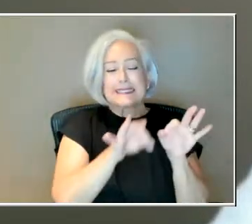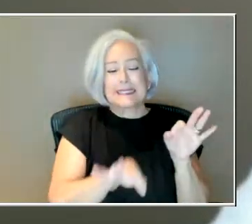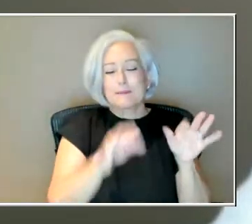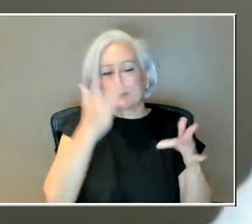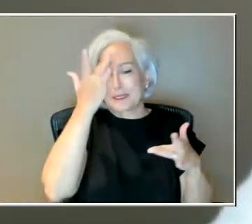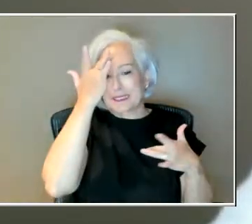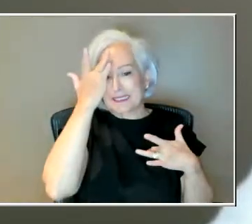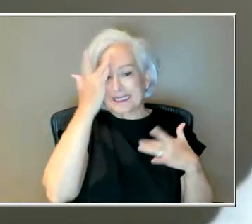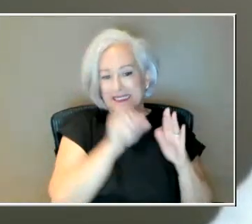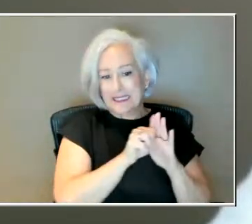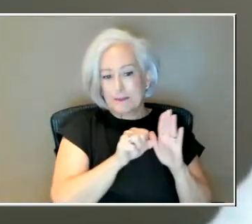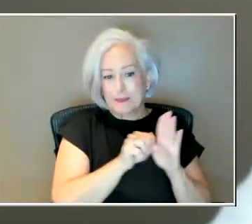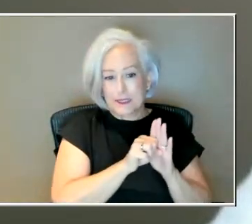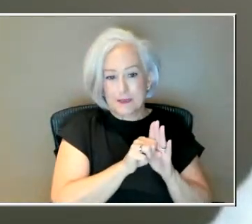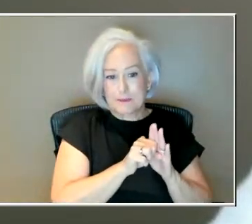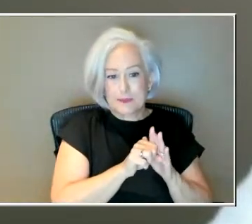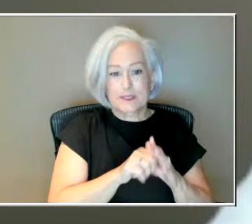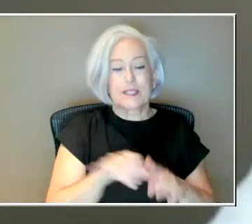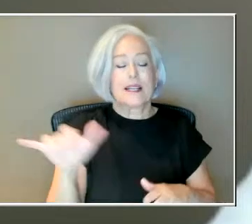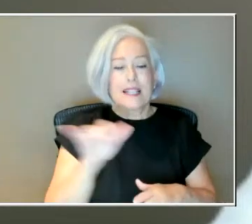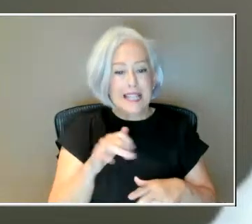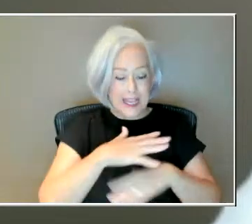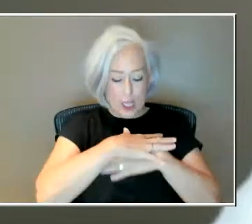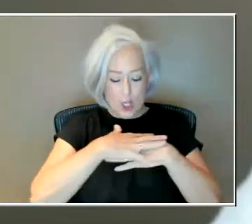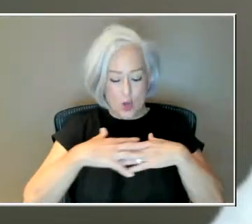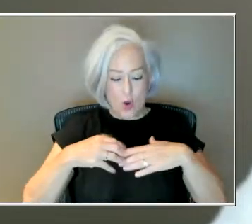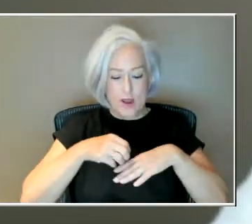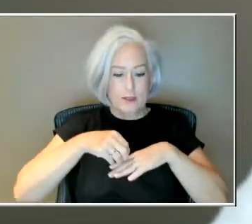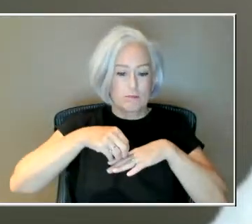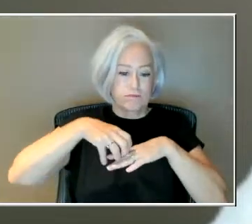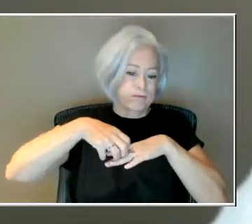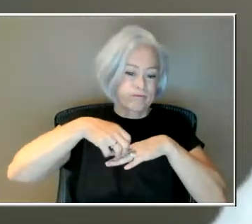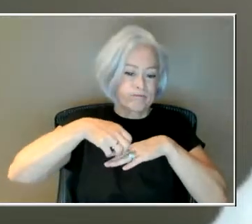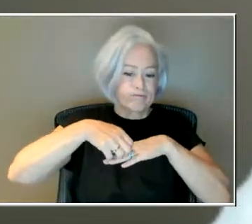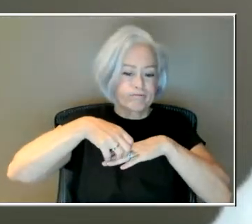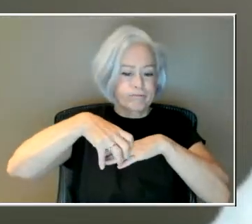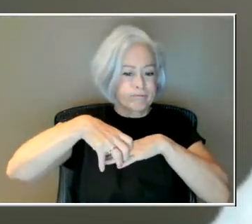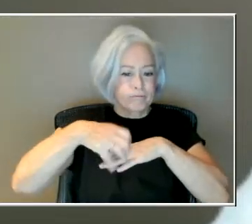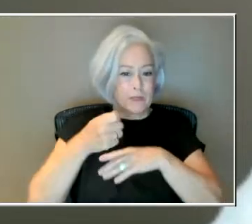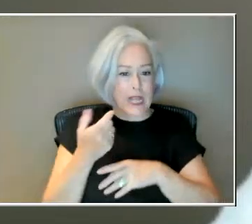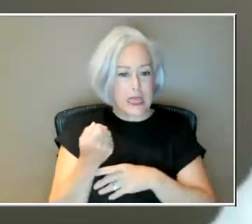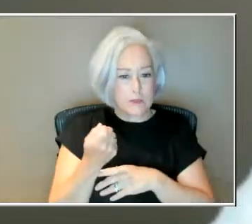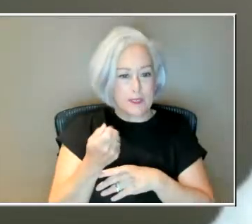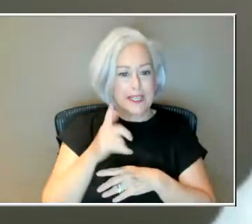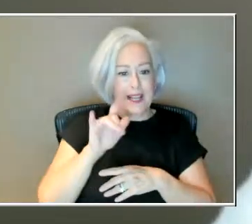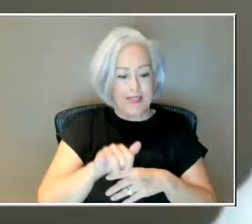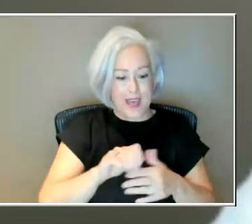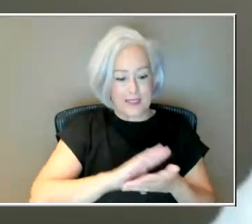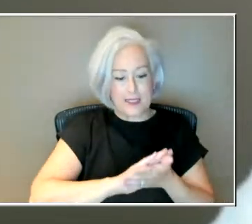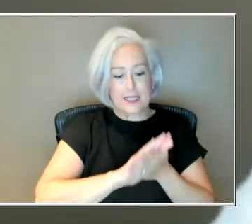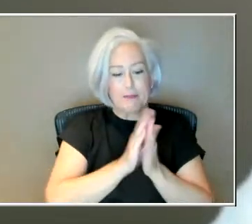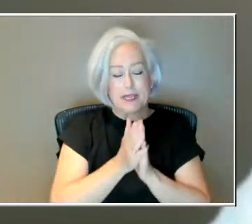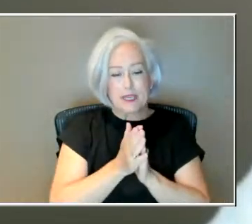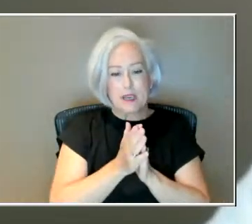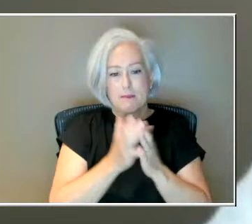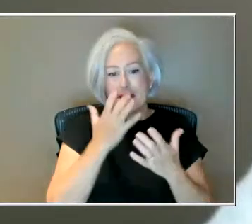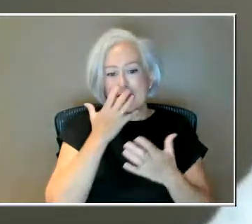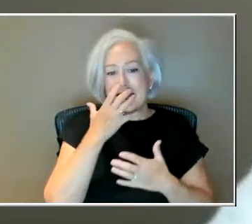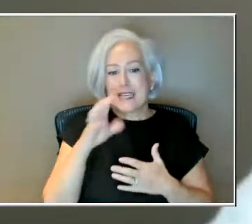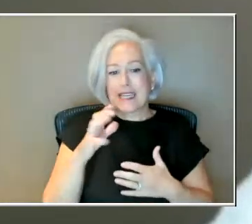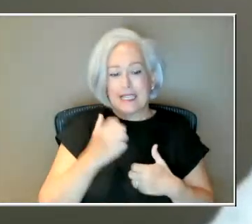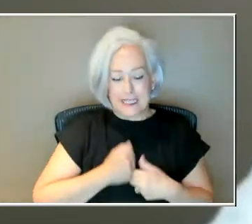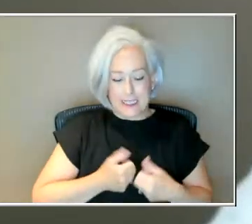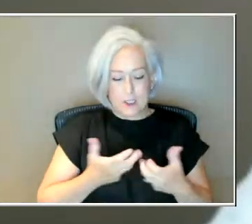experienced, such as heat edema. Your hands start to swell a little bit. That can progress to heat exhaustion, which has a myriad of symptoms, such